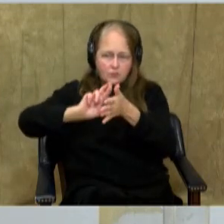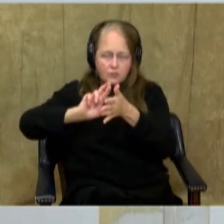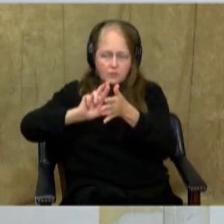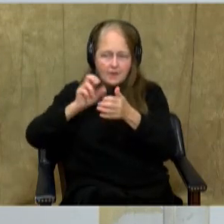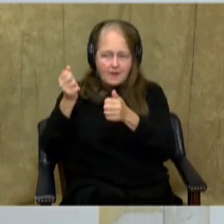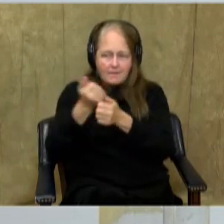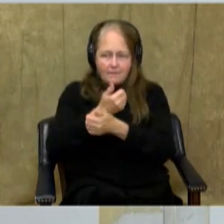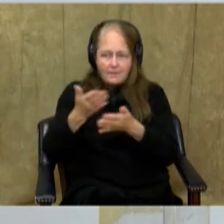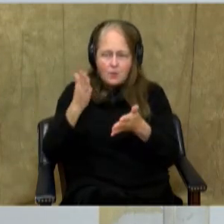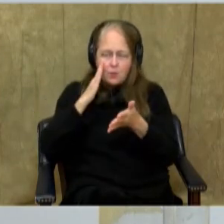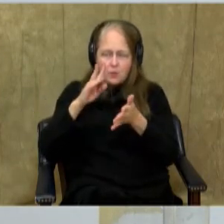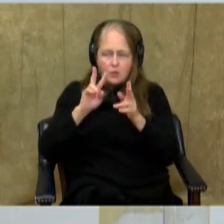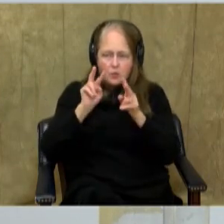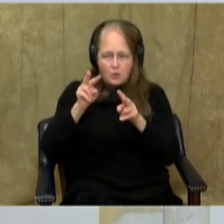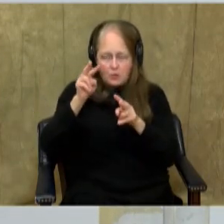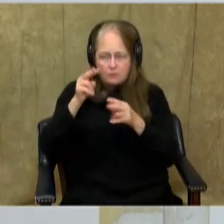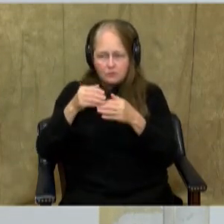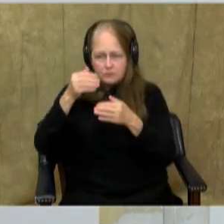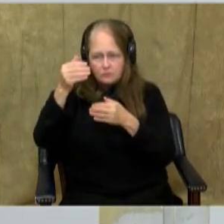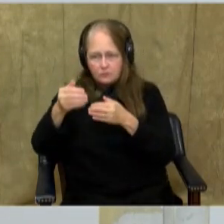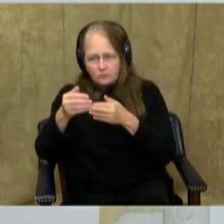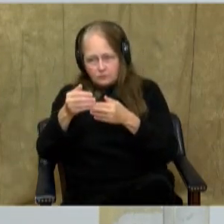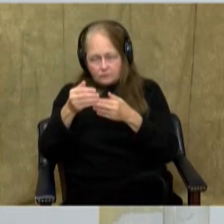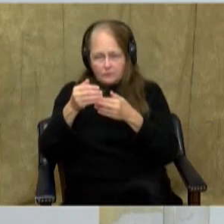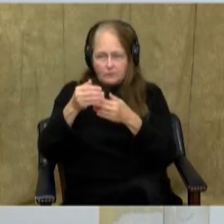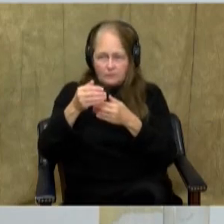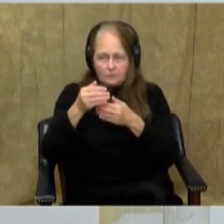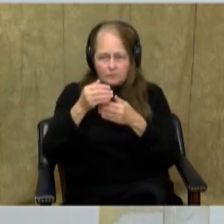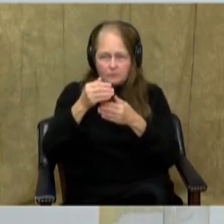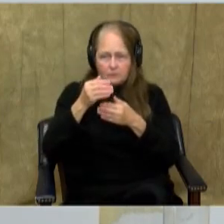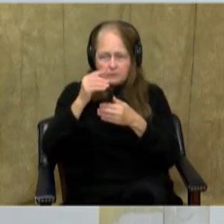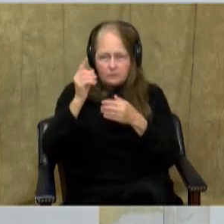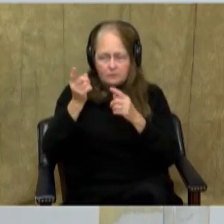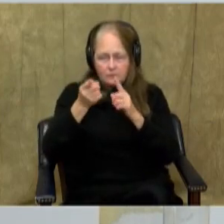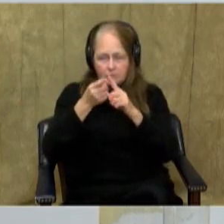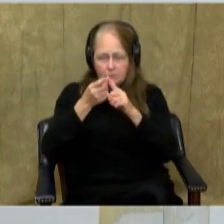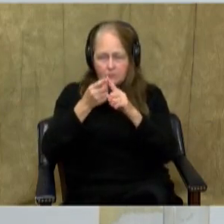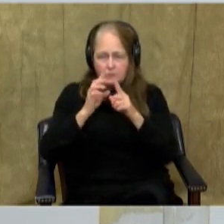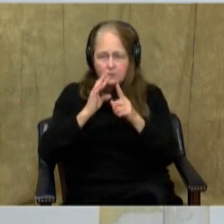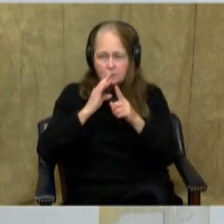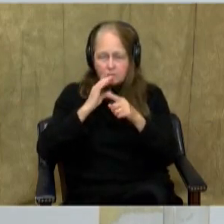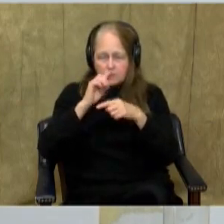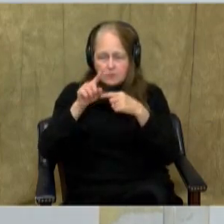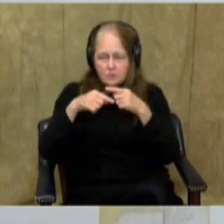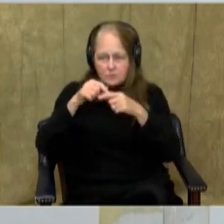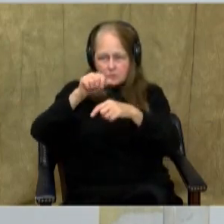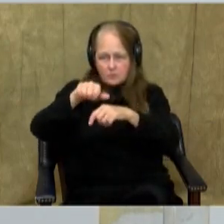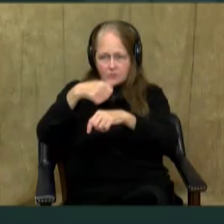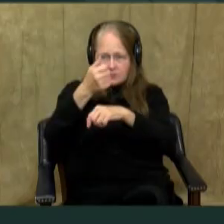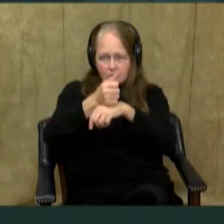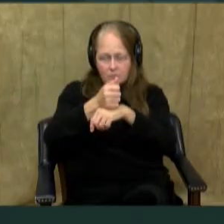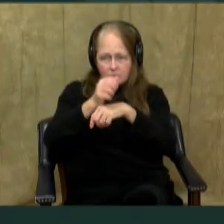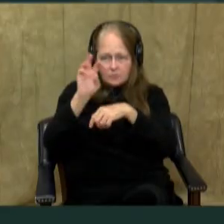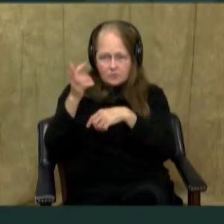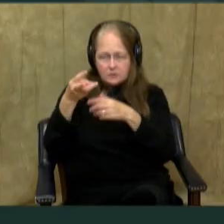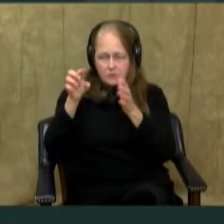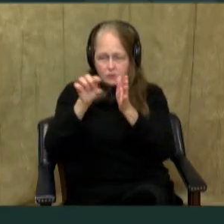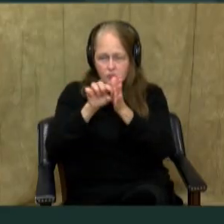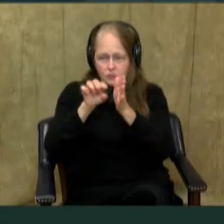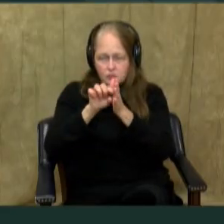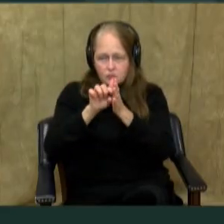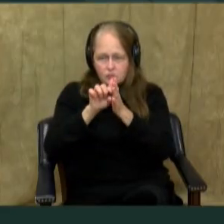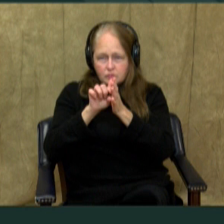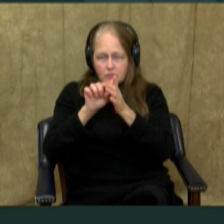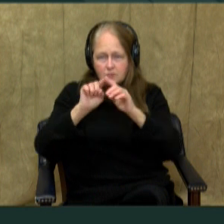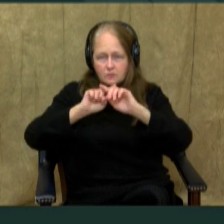review everything that we've looked at so far. So first, let's just kind of talk about our standard. You know, 6th grade has been different